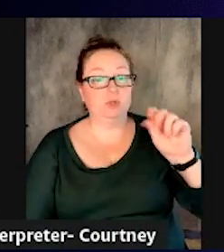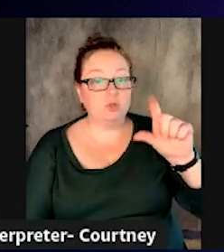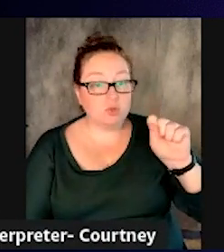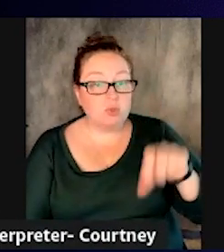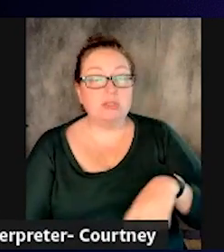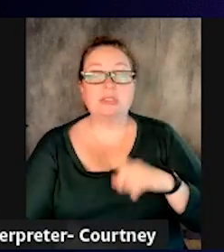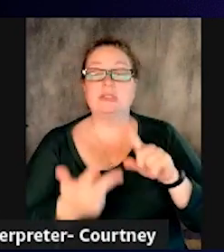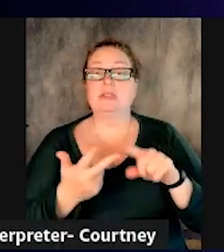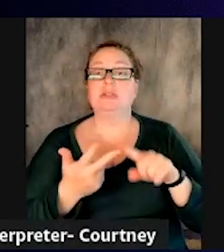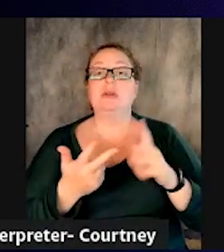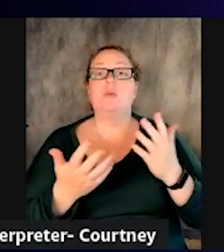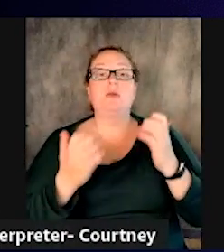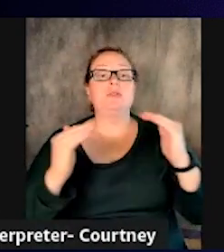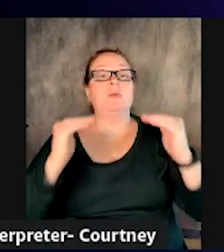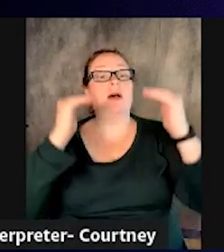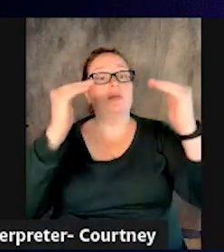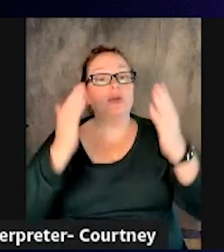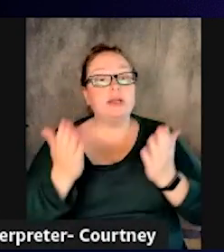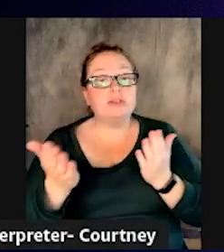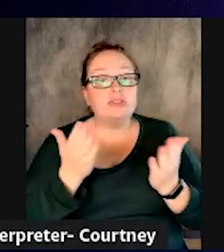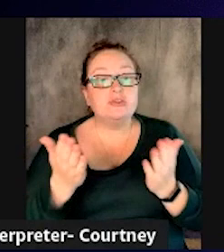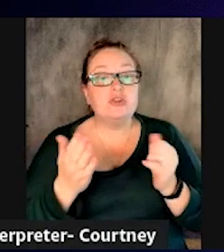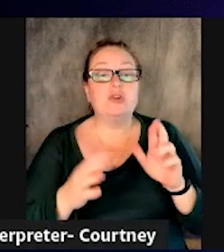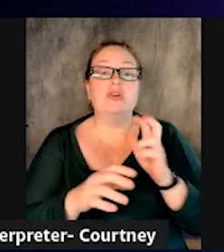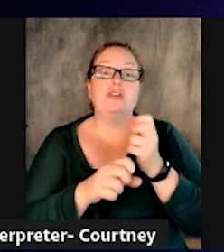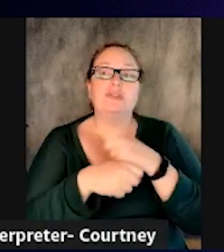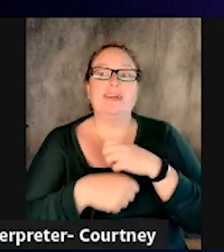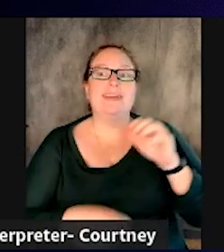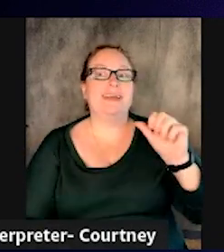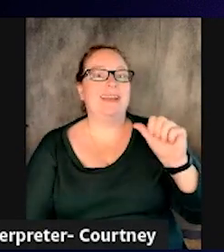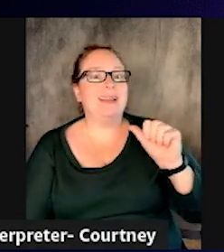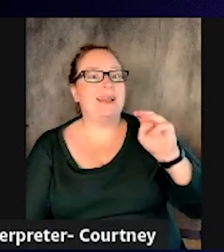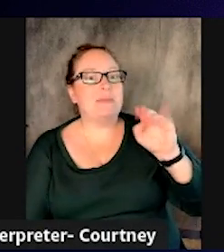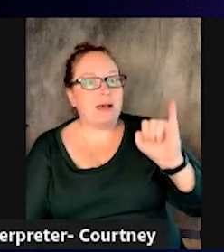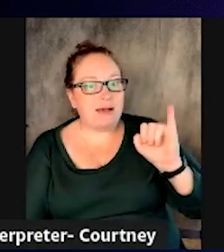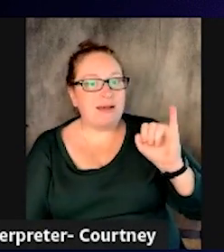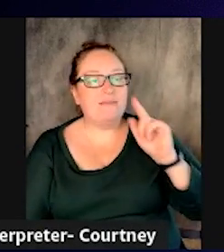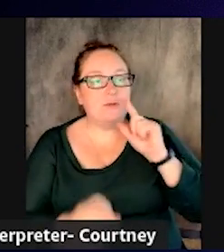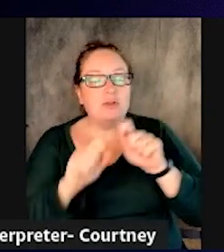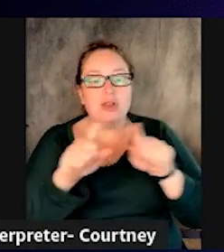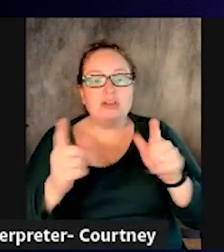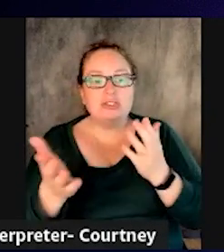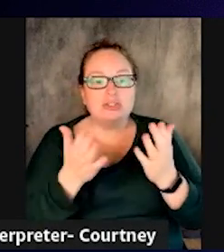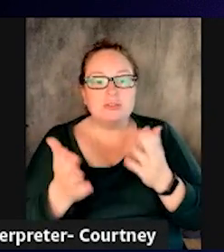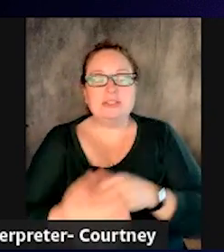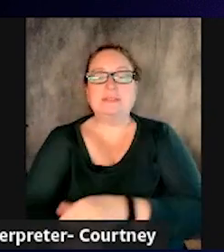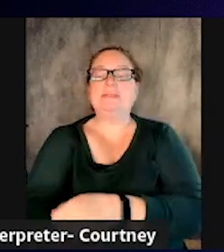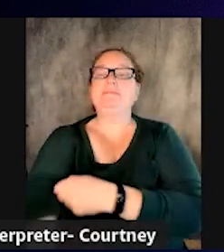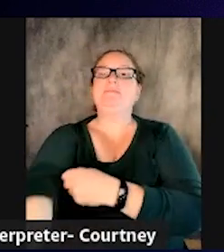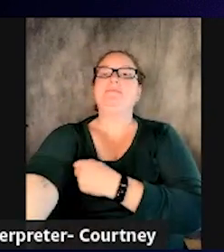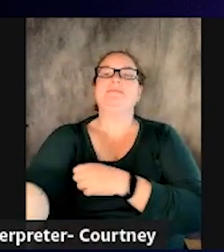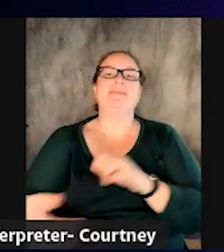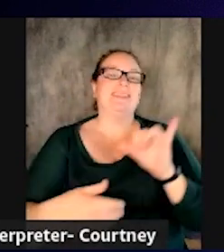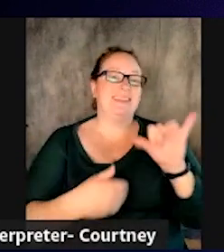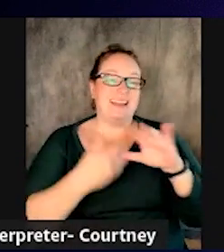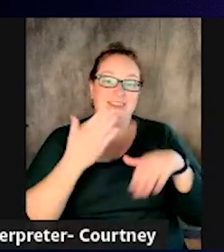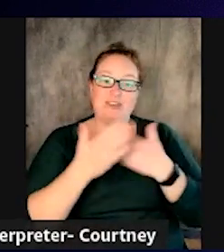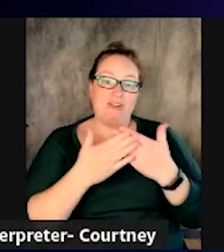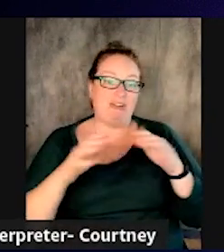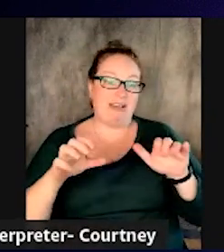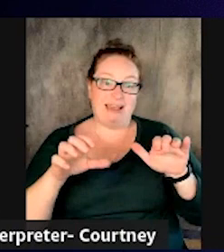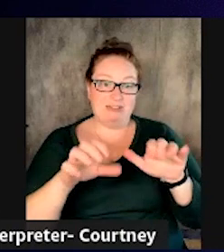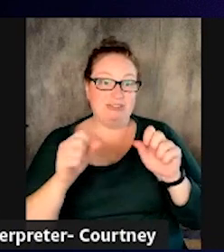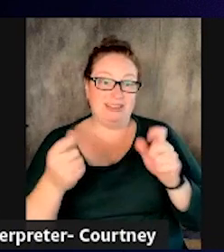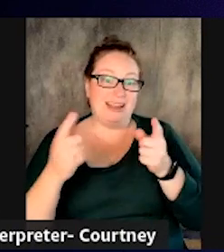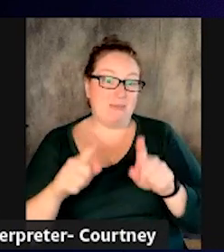to upgrade a server or create an AMI for a launch instance. Those are all actions that can be done after you